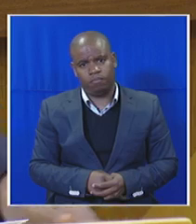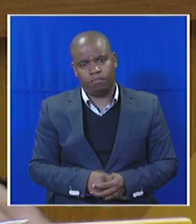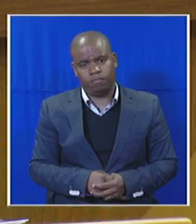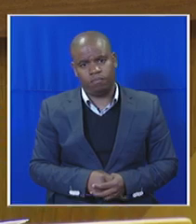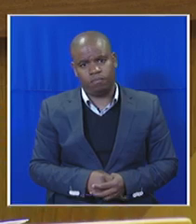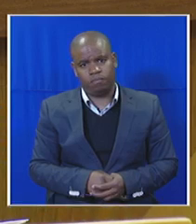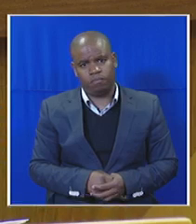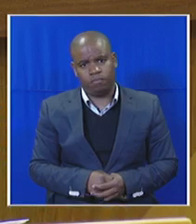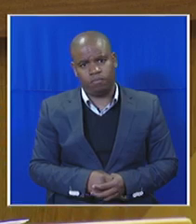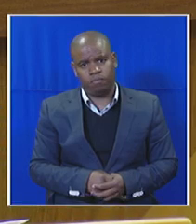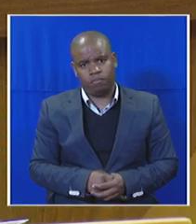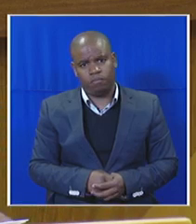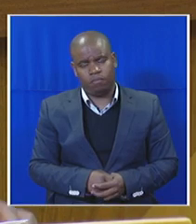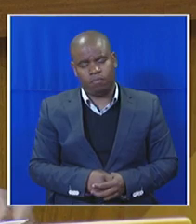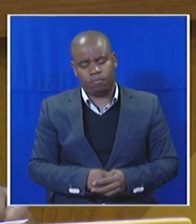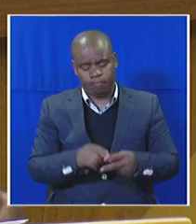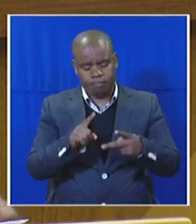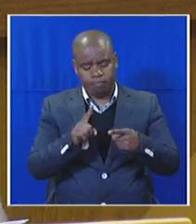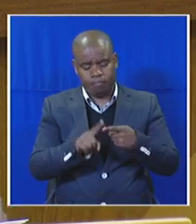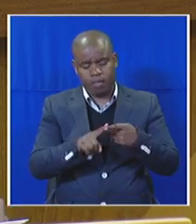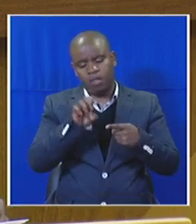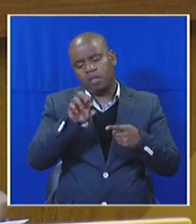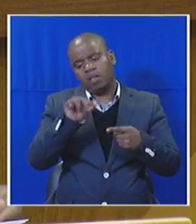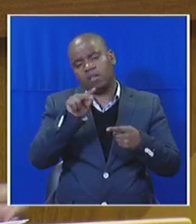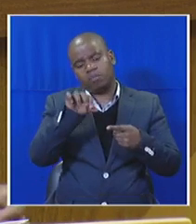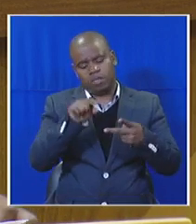Esteras, Mamelodi,